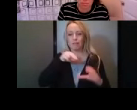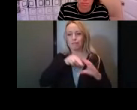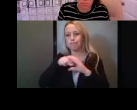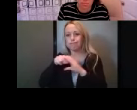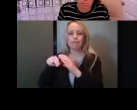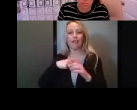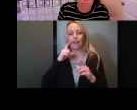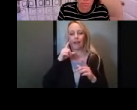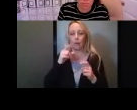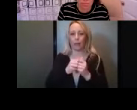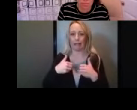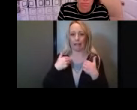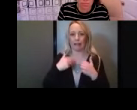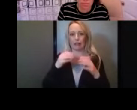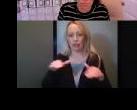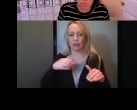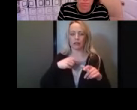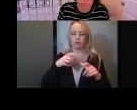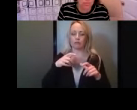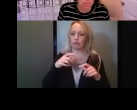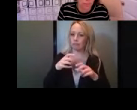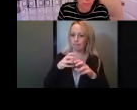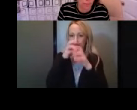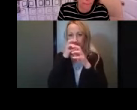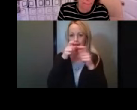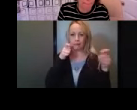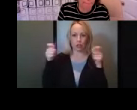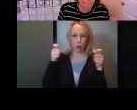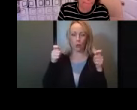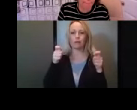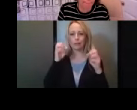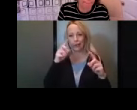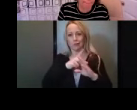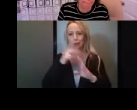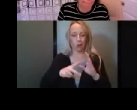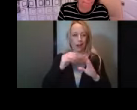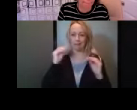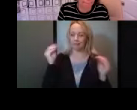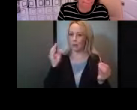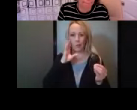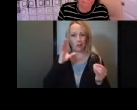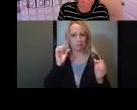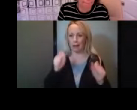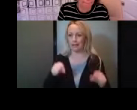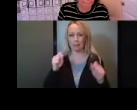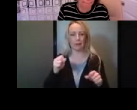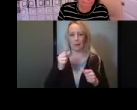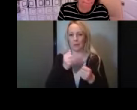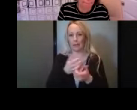young children going through a tightly controlled education program. And none of this would be possible without all their